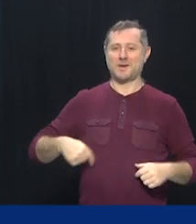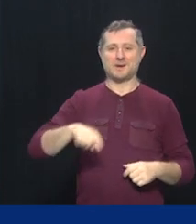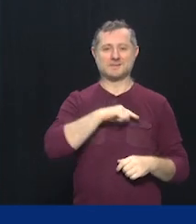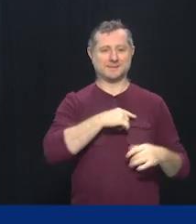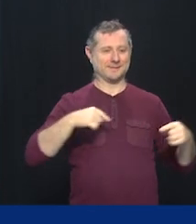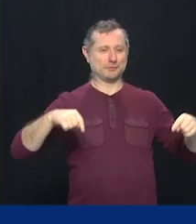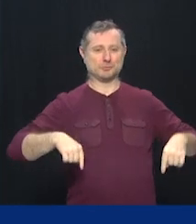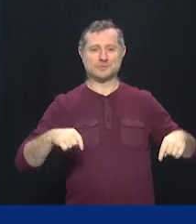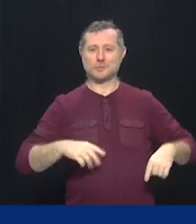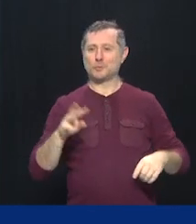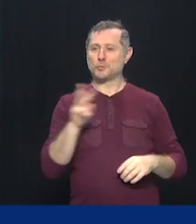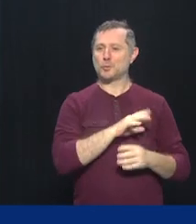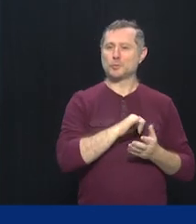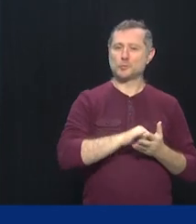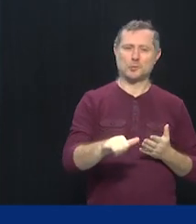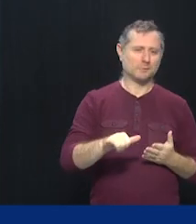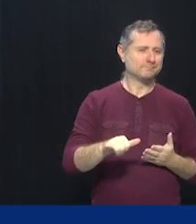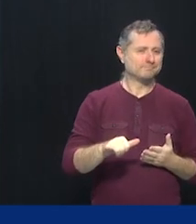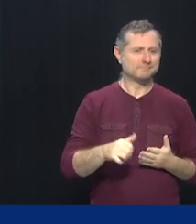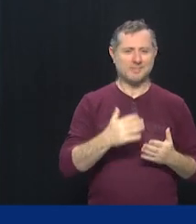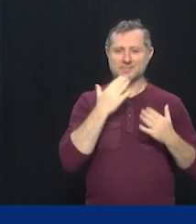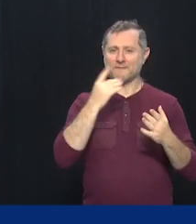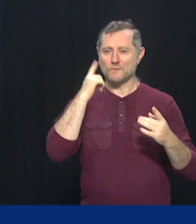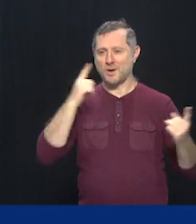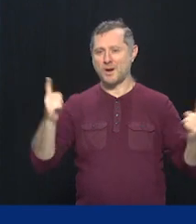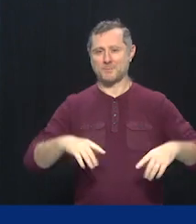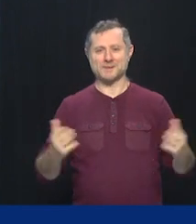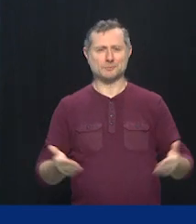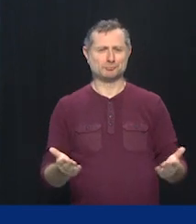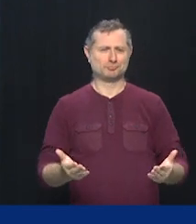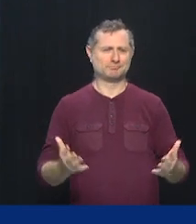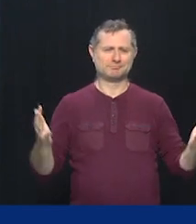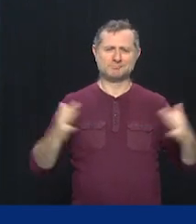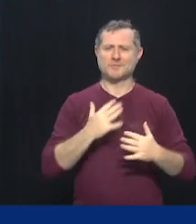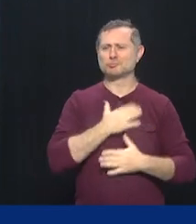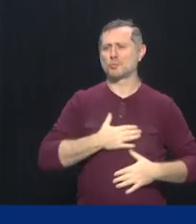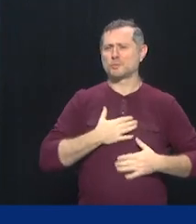So thank you, everyone. Thank you for coming out today, and I truly appreciate every one of you. Thank you.